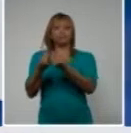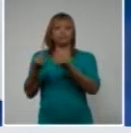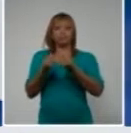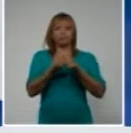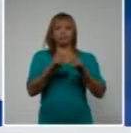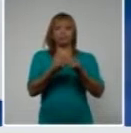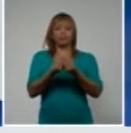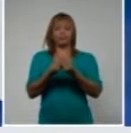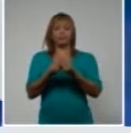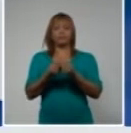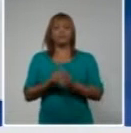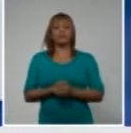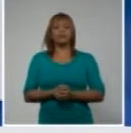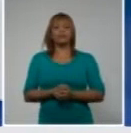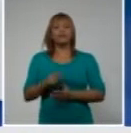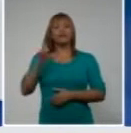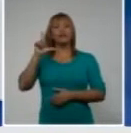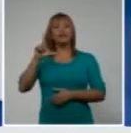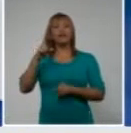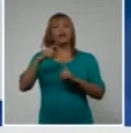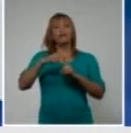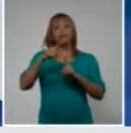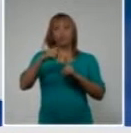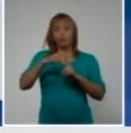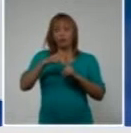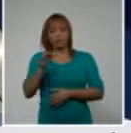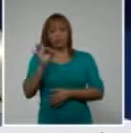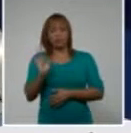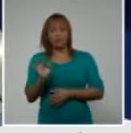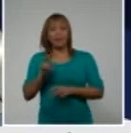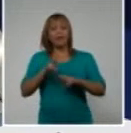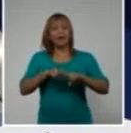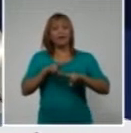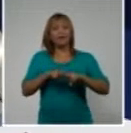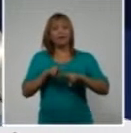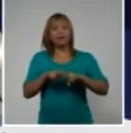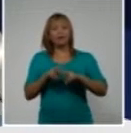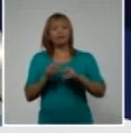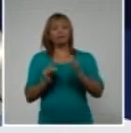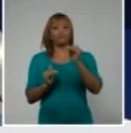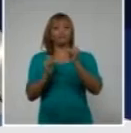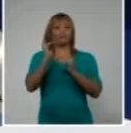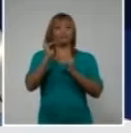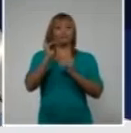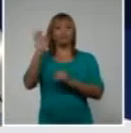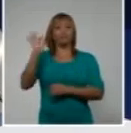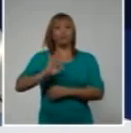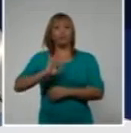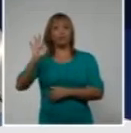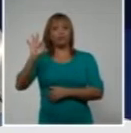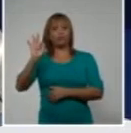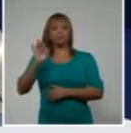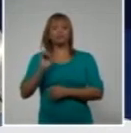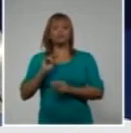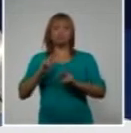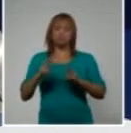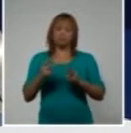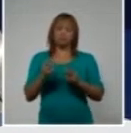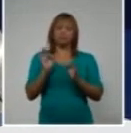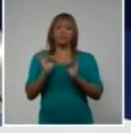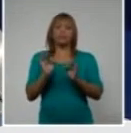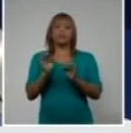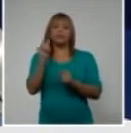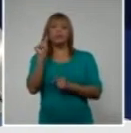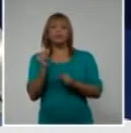linked to the family focus of transmission detected in that city. Thus, Havana's rate per 100,000 inhabitants is